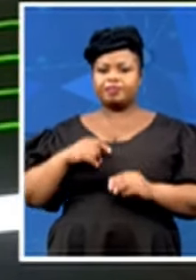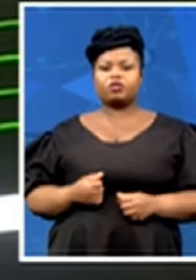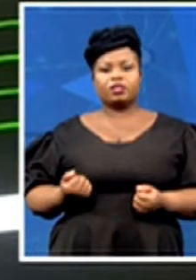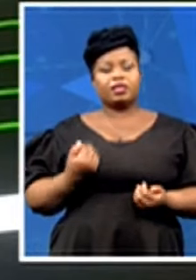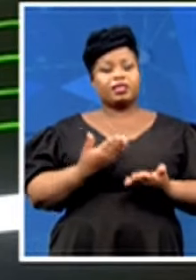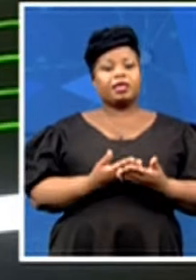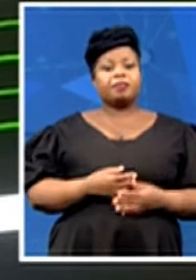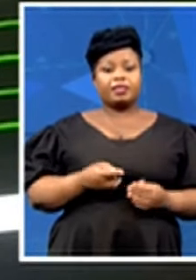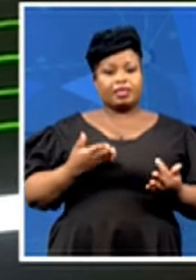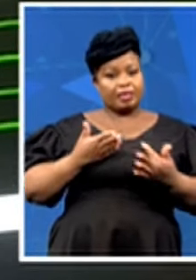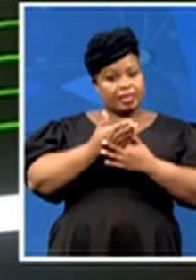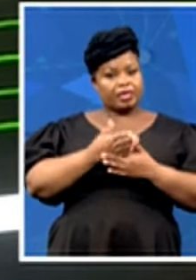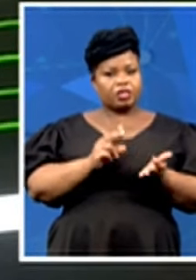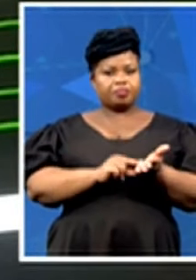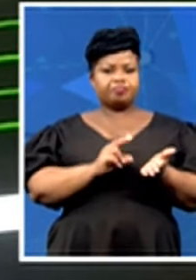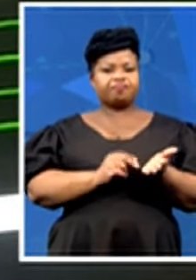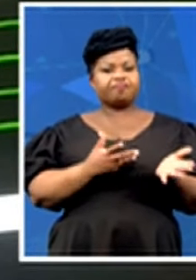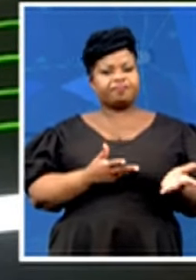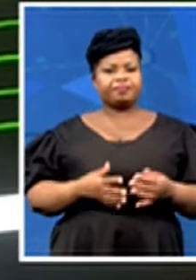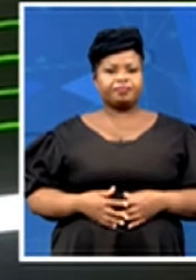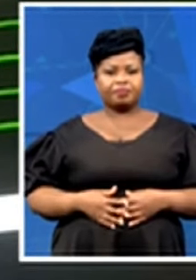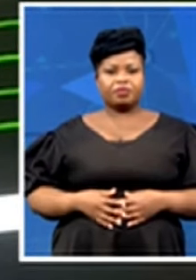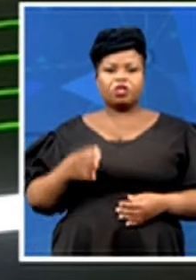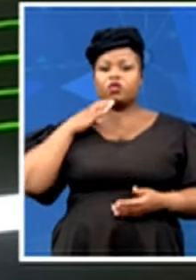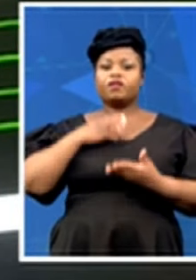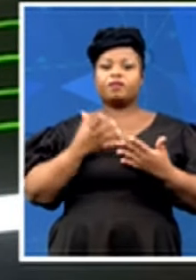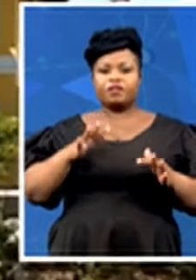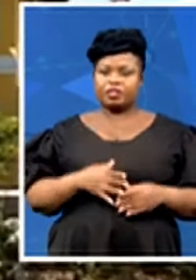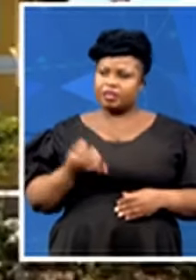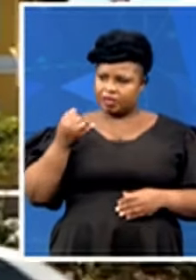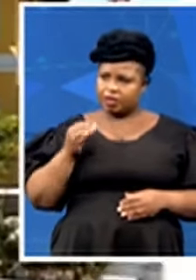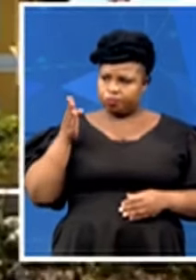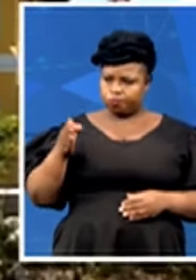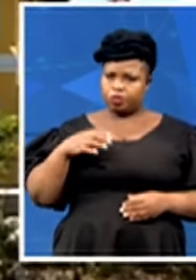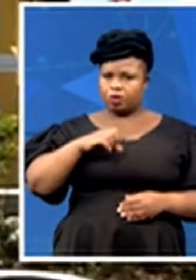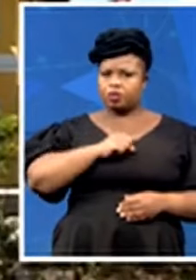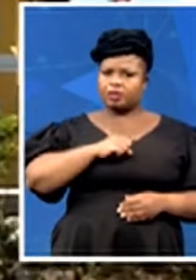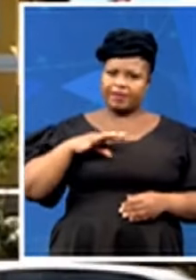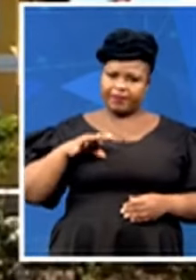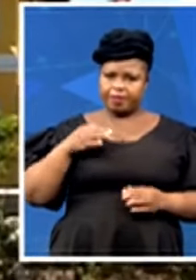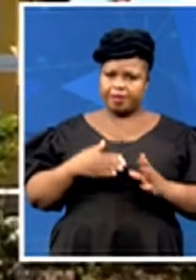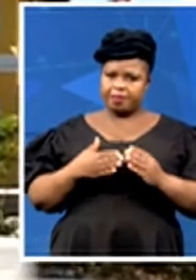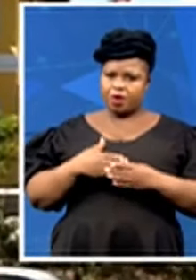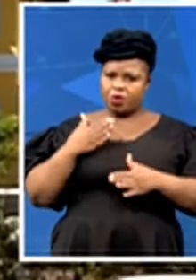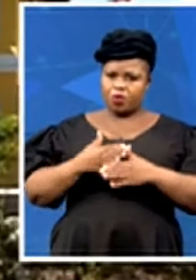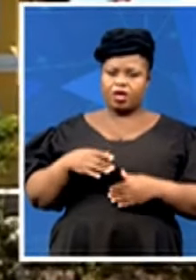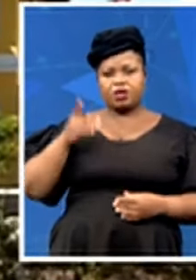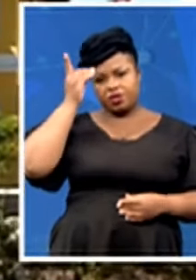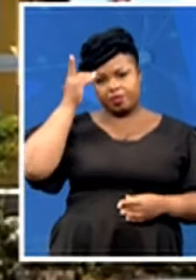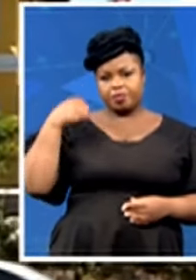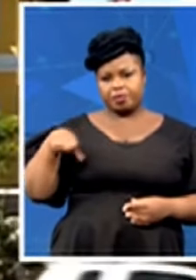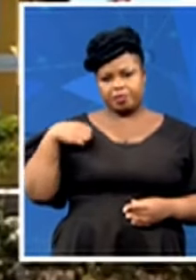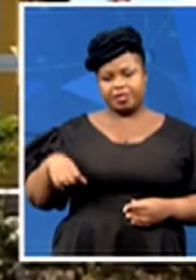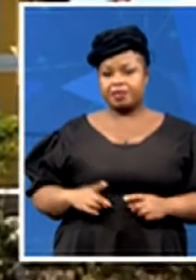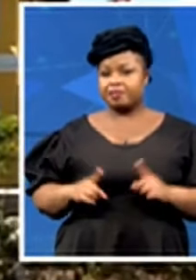records. It confirms that she is still employed by eThekwini Municipality. Meanwhile, the eThekwini Municipality says it